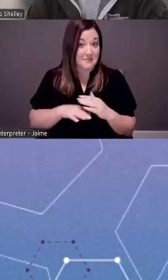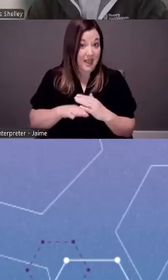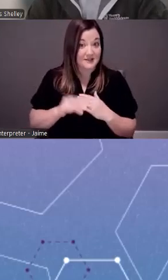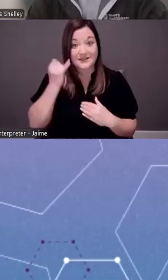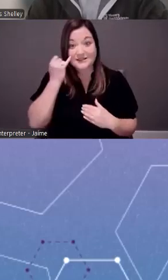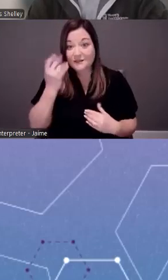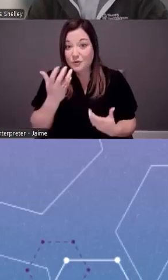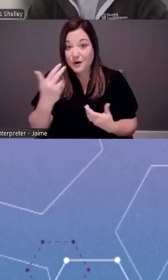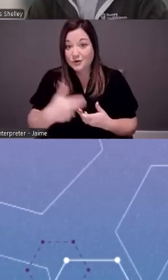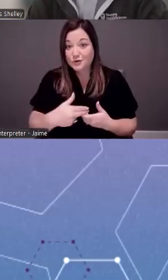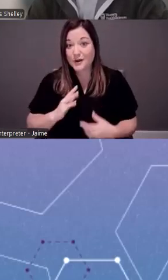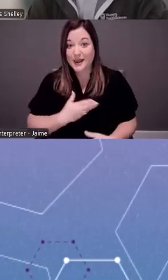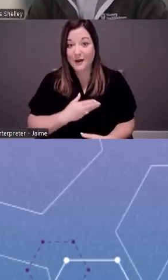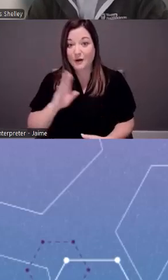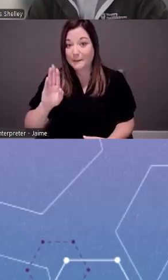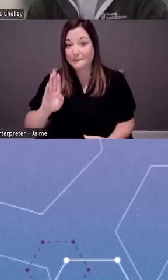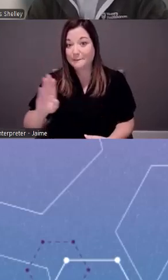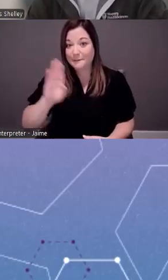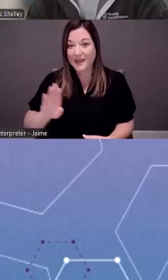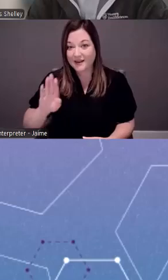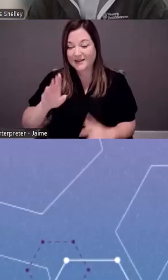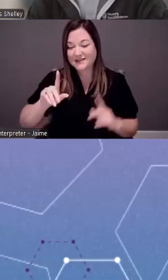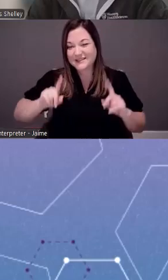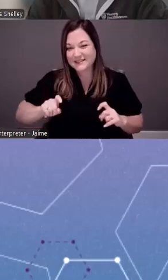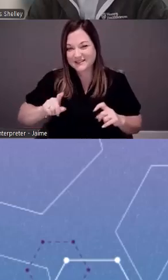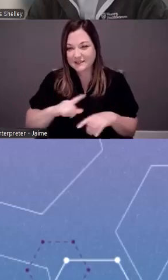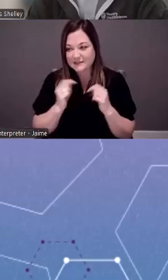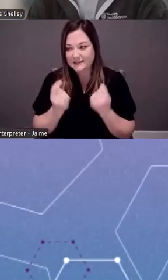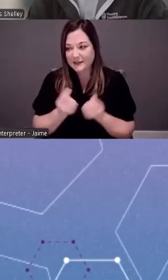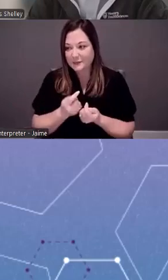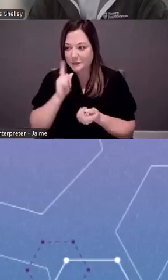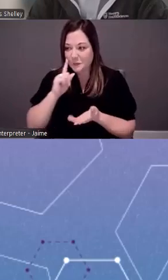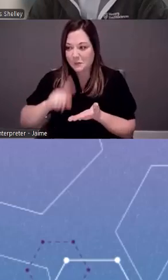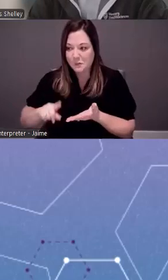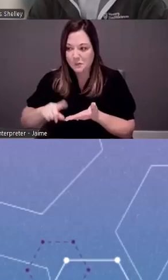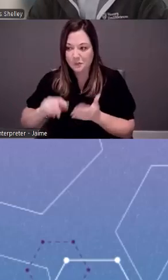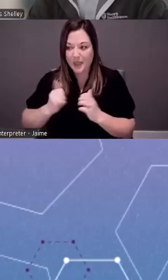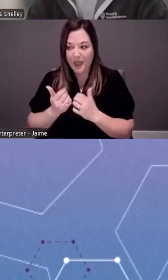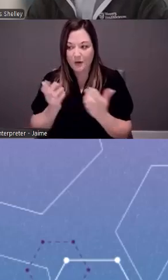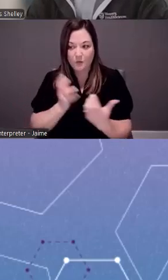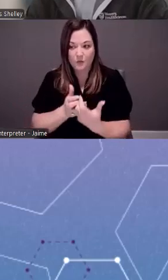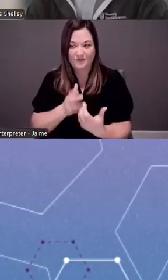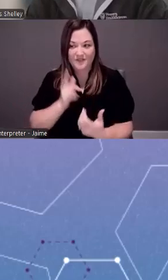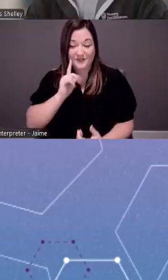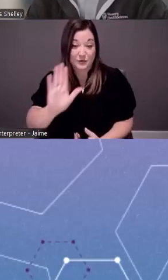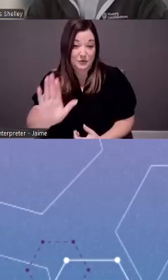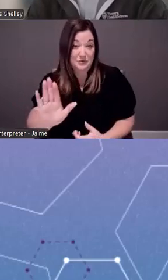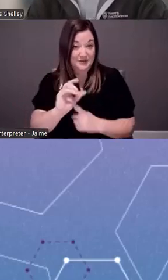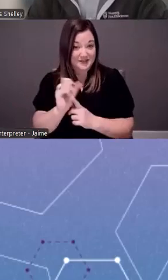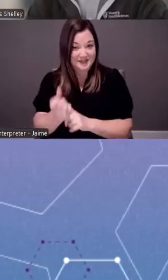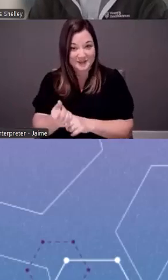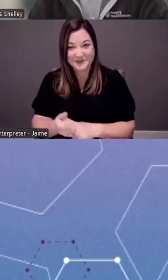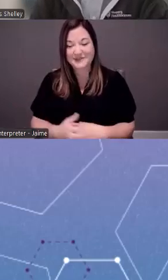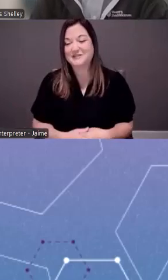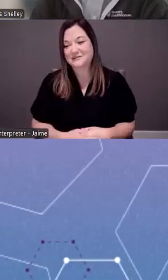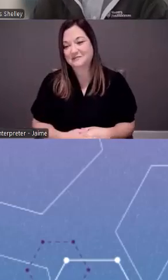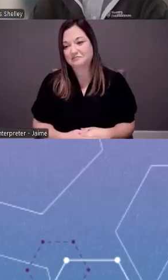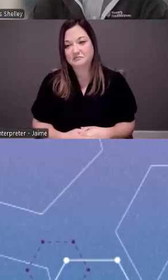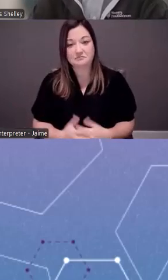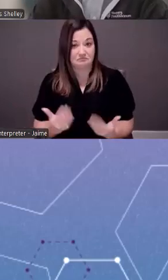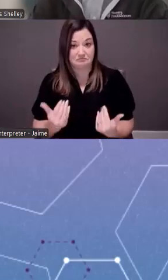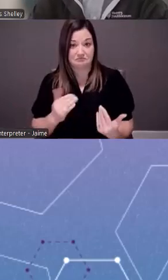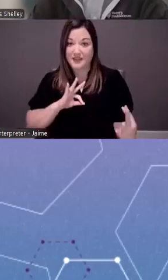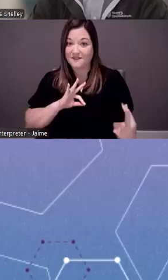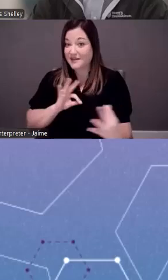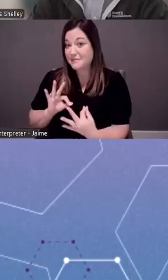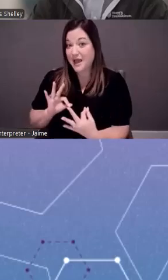beta testing team and just explore how it works in your instance and provide any feedback that